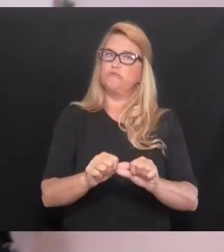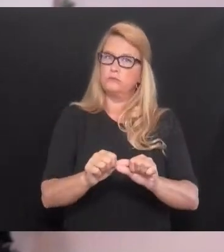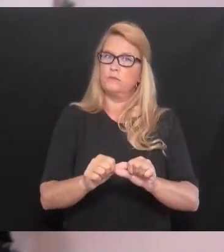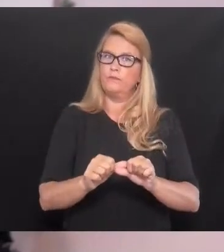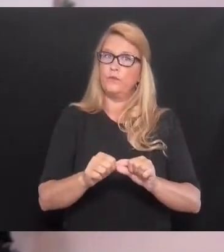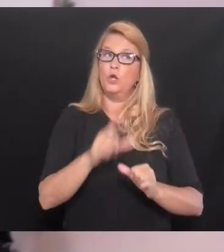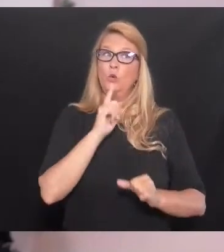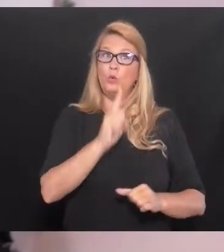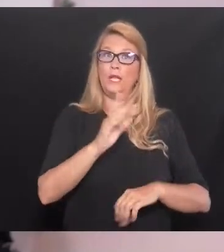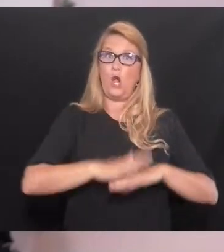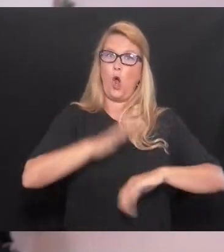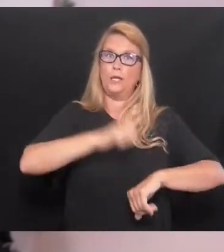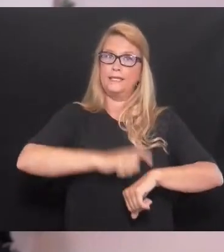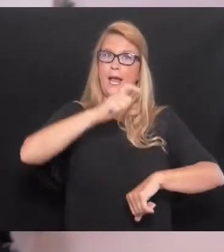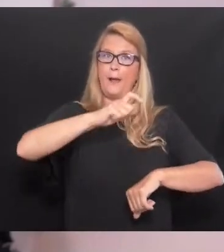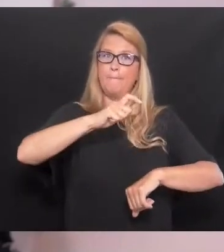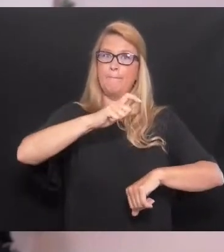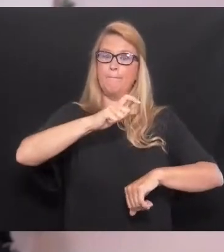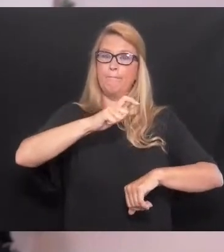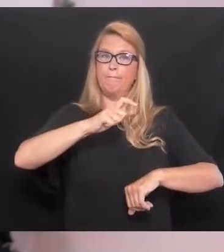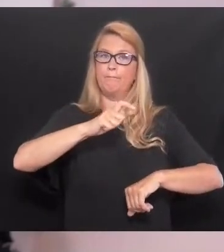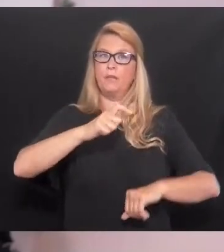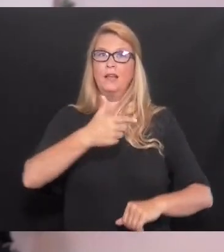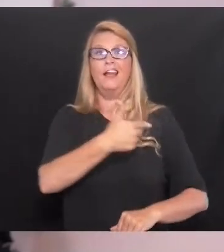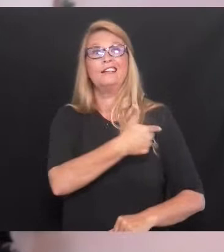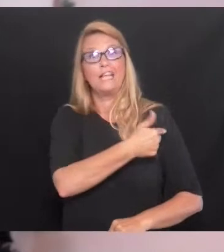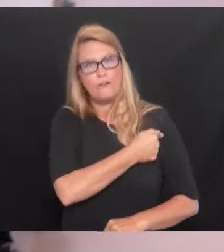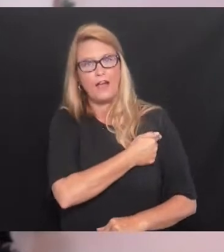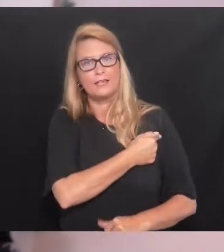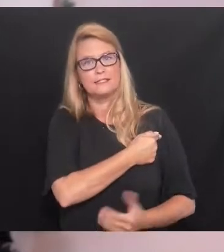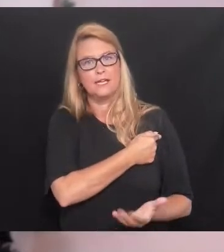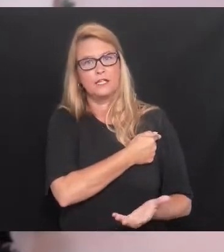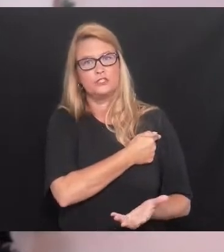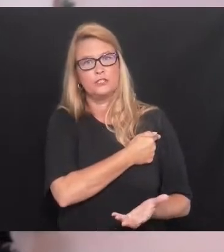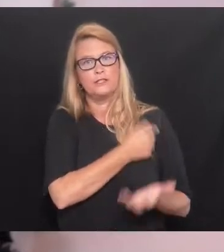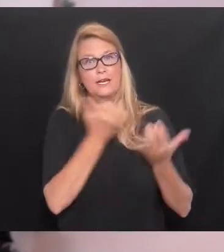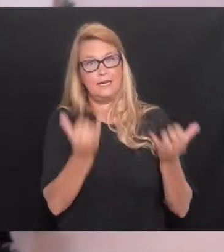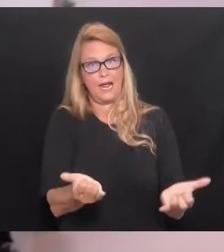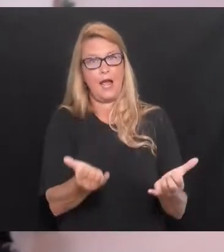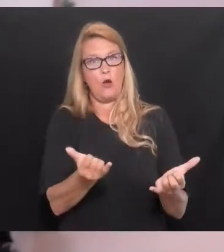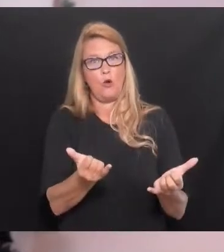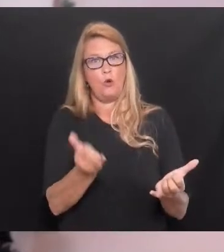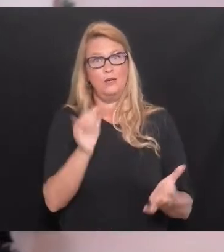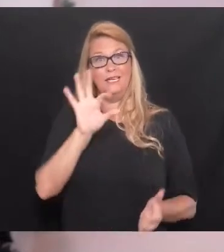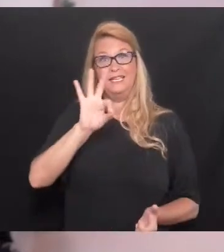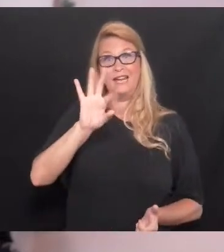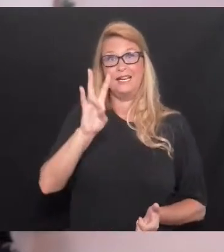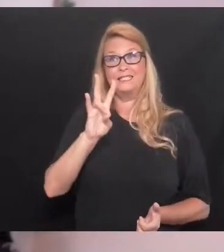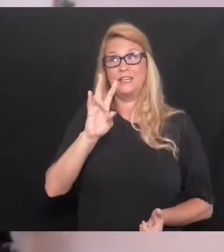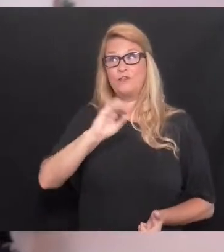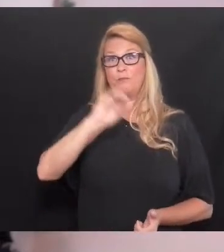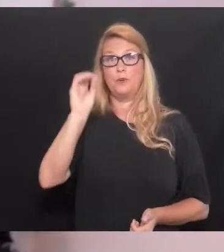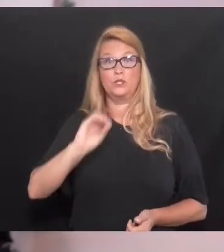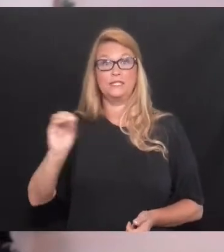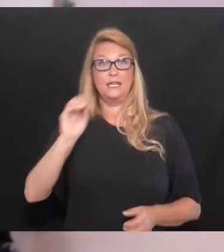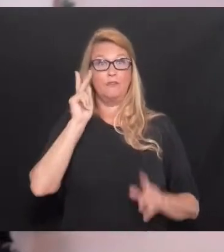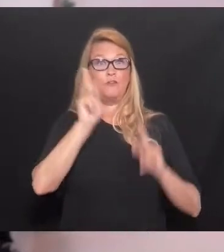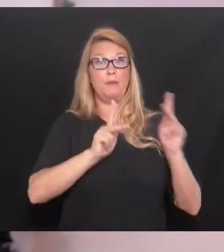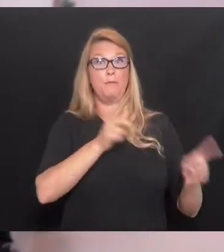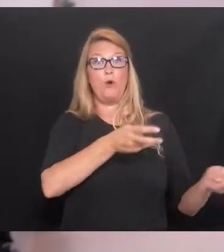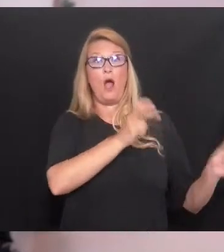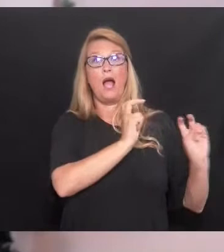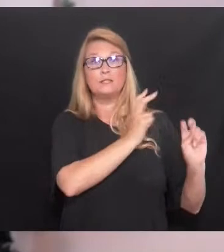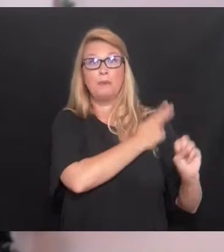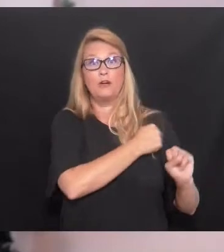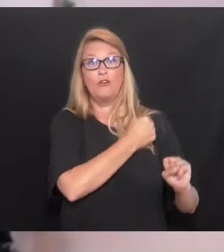really need to get people to choose vaccination because we know still that 97% or so of people hospitalized in the